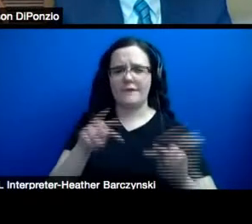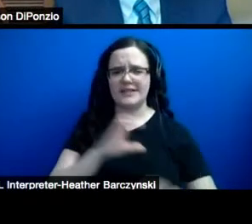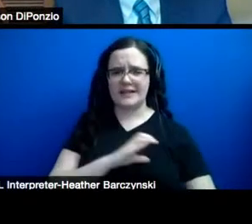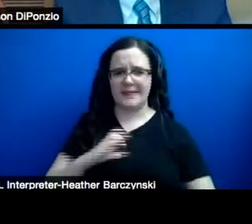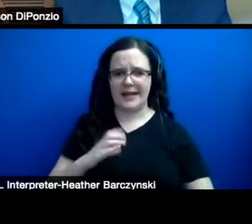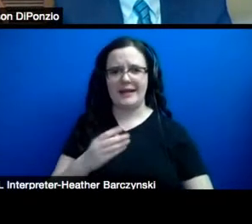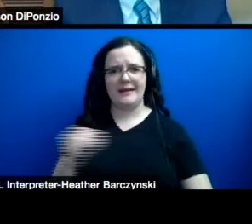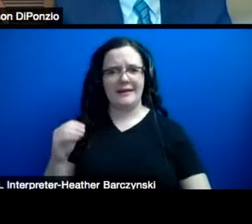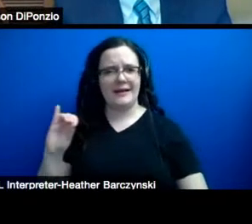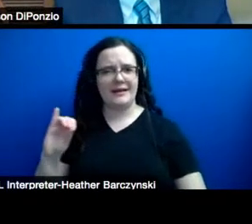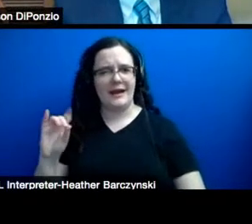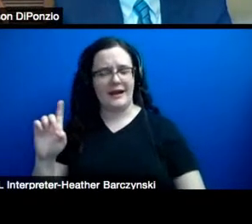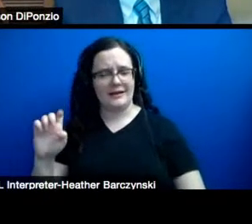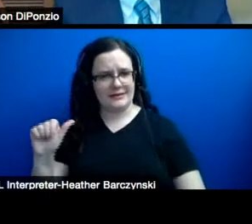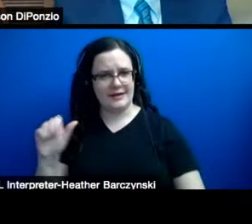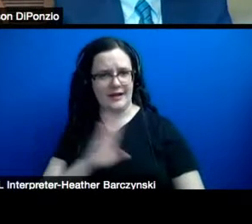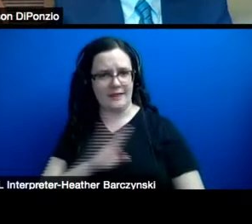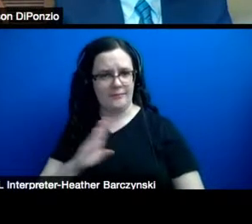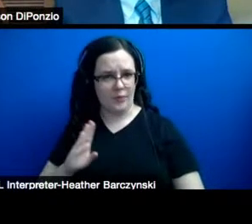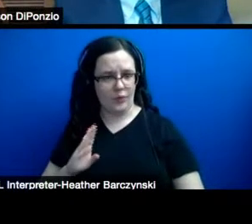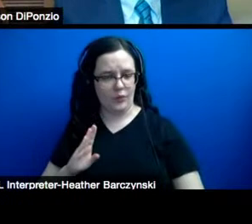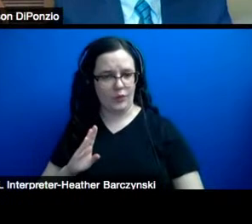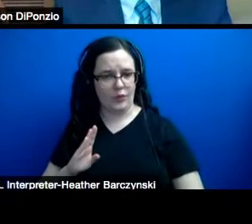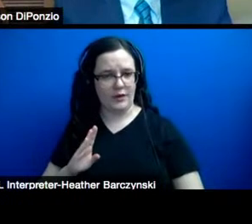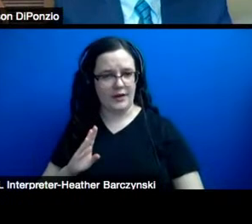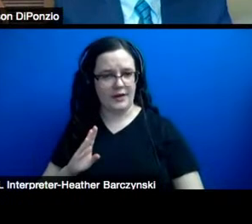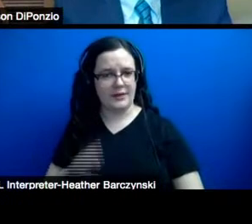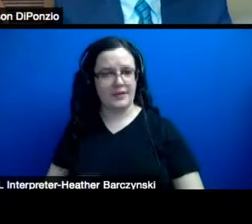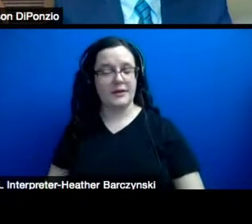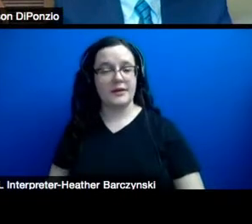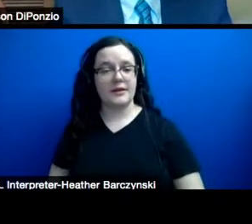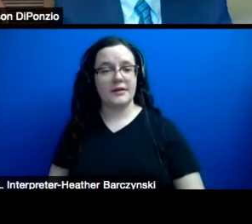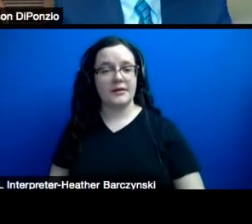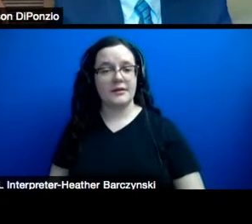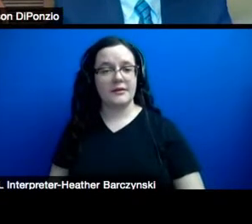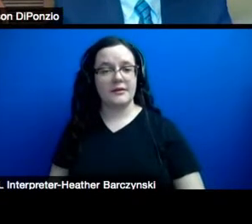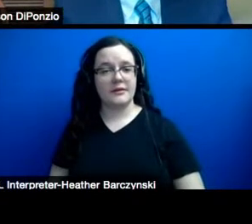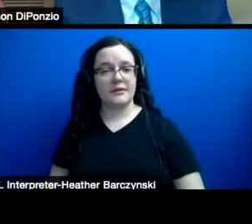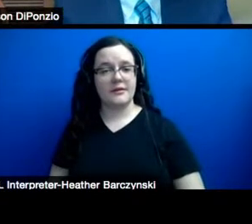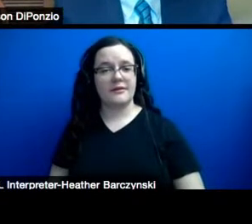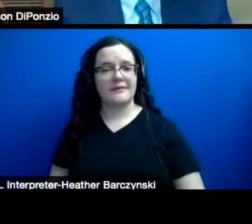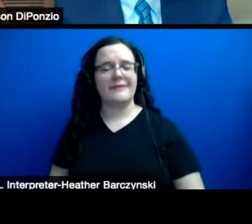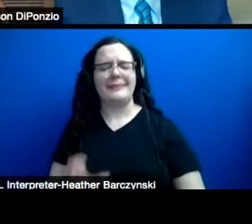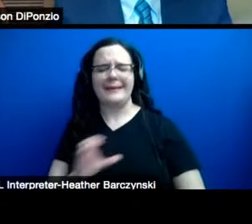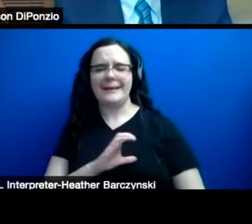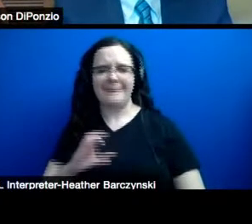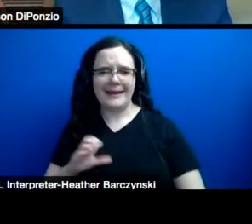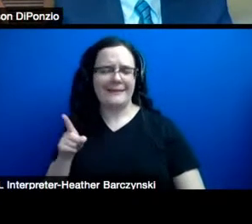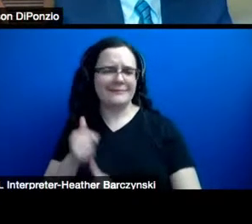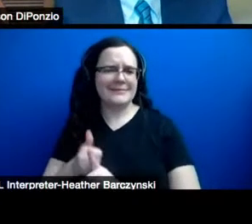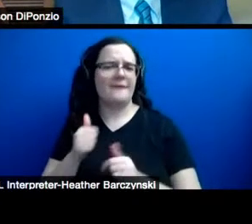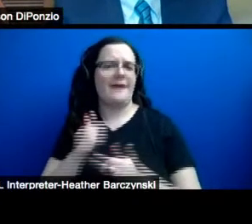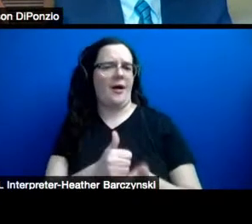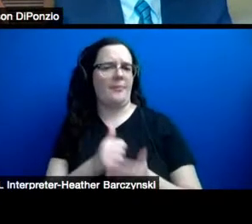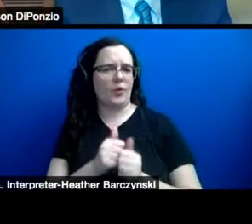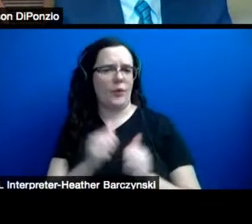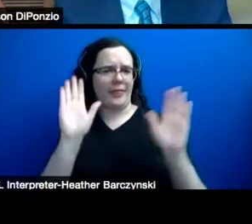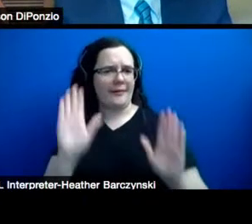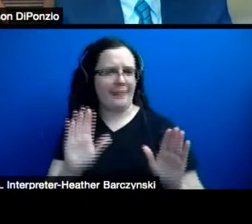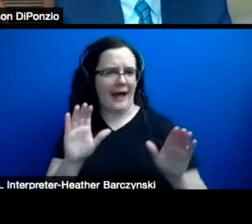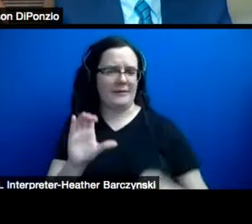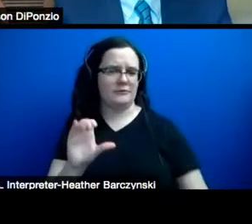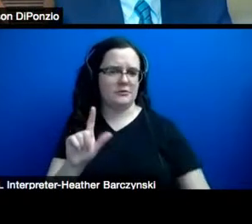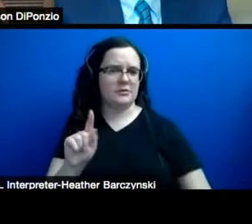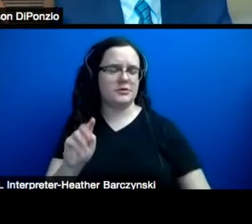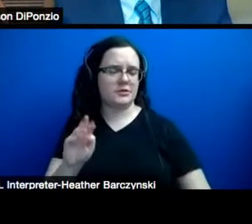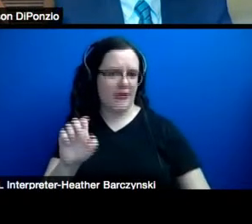Advisory Board committee that is helping with the climate action plan, to directors and